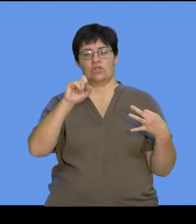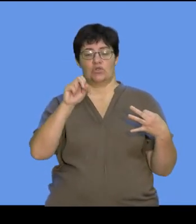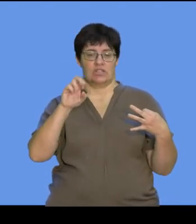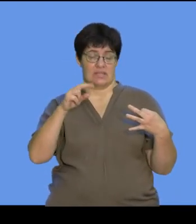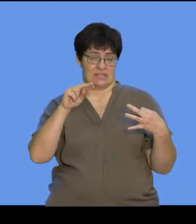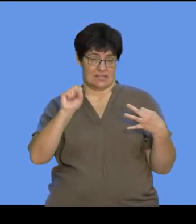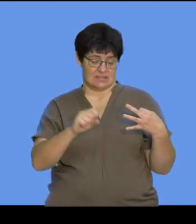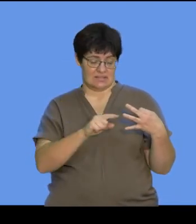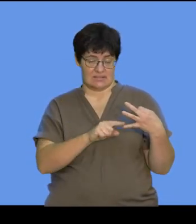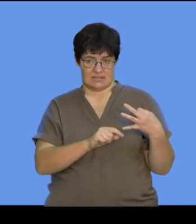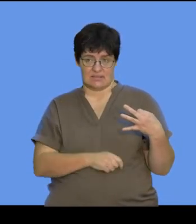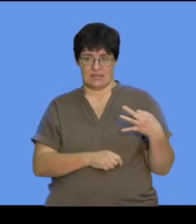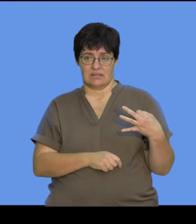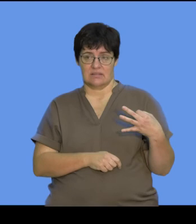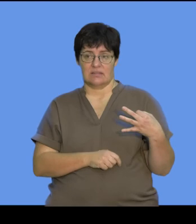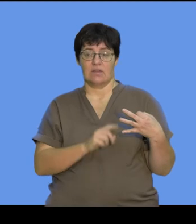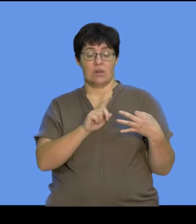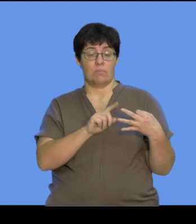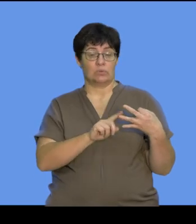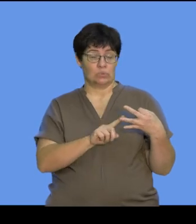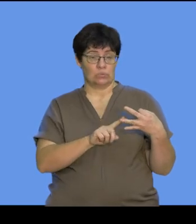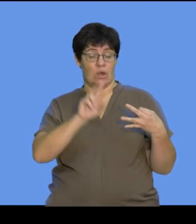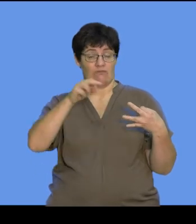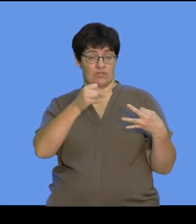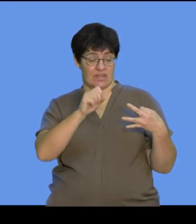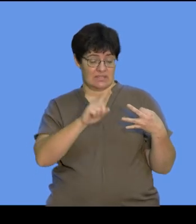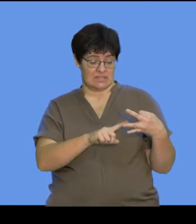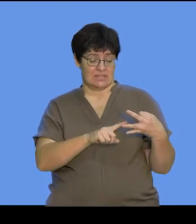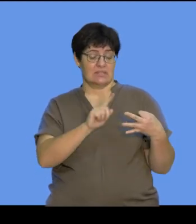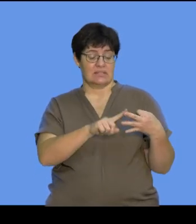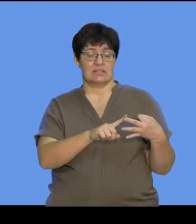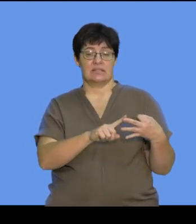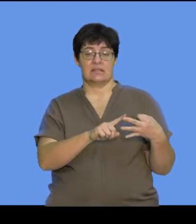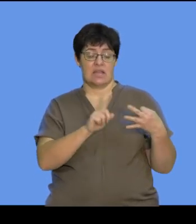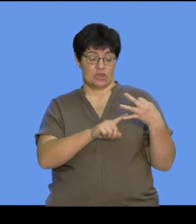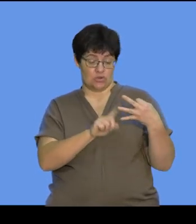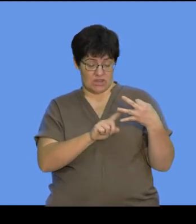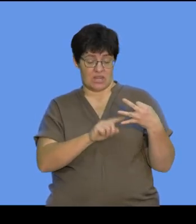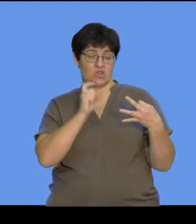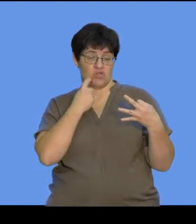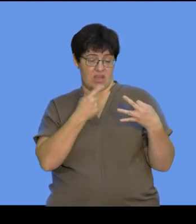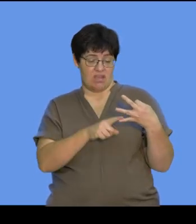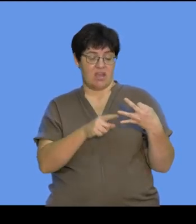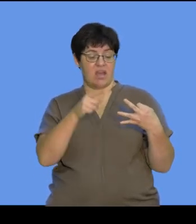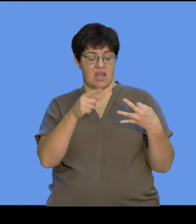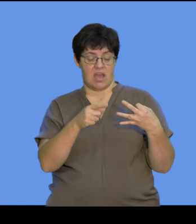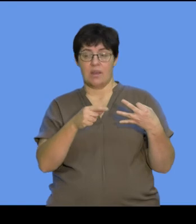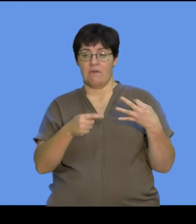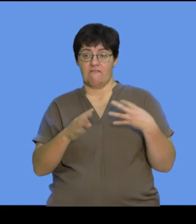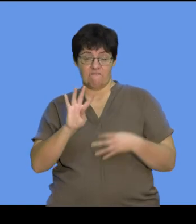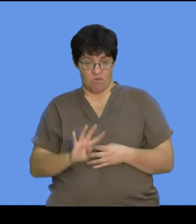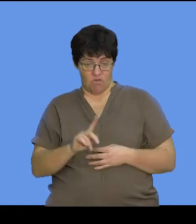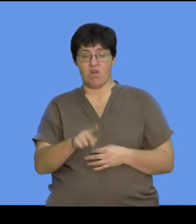nitrogenous base. So number 2 is the phosphate, number 3 is the sugar, and number 4 is